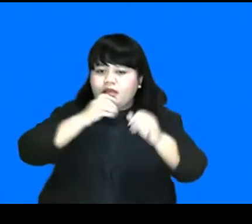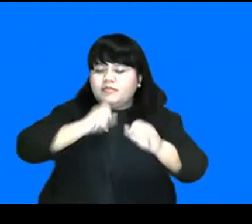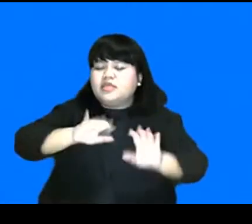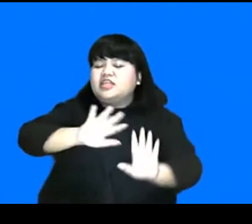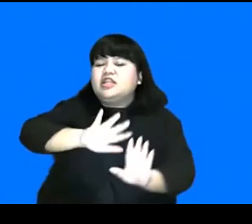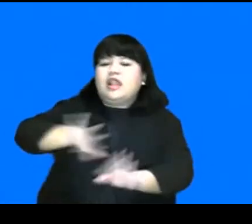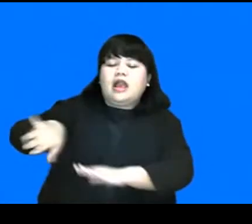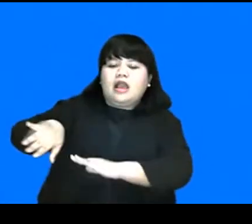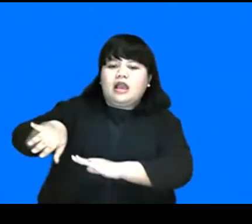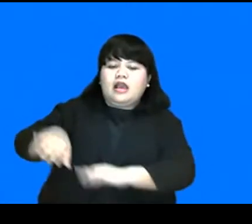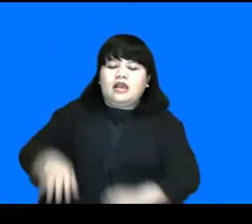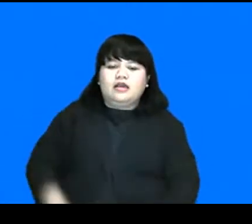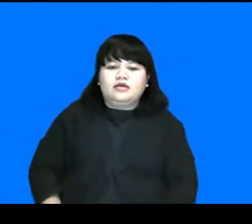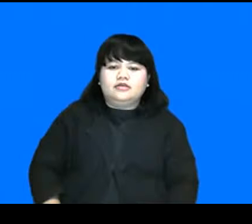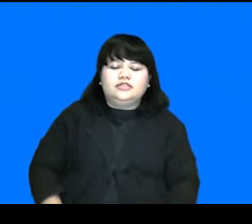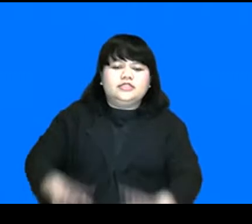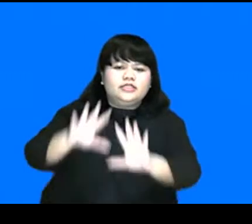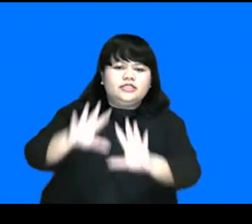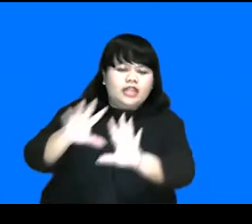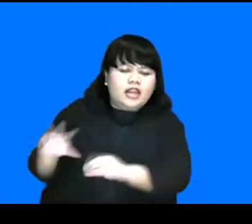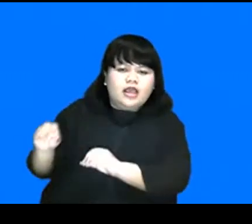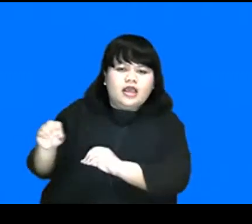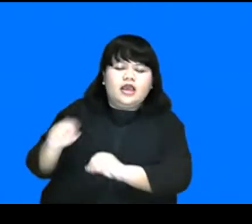million acres of crops